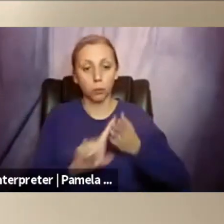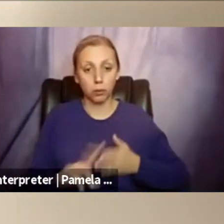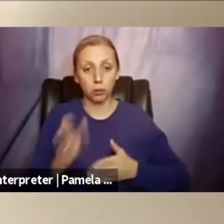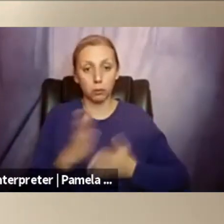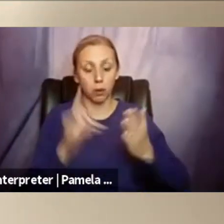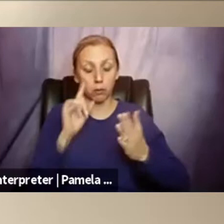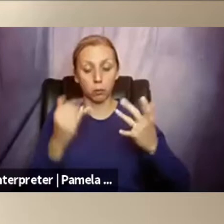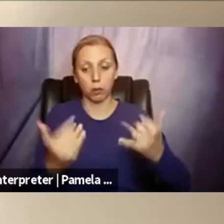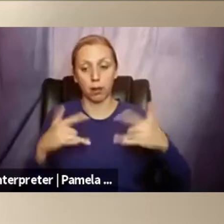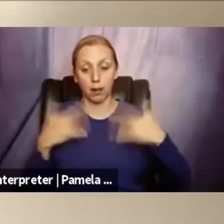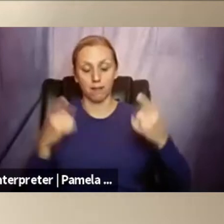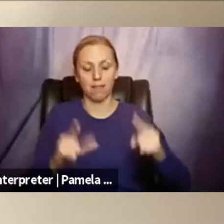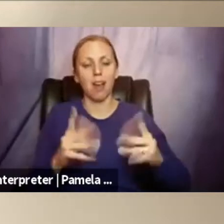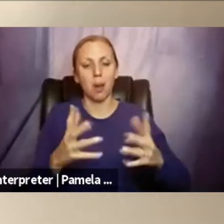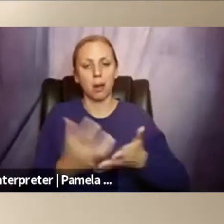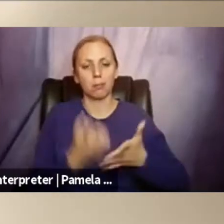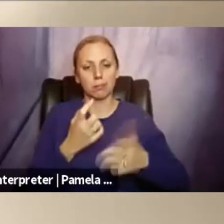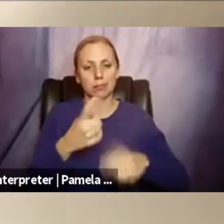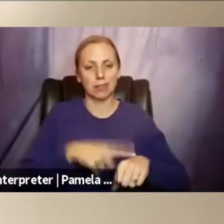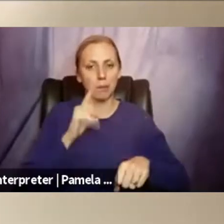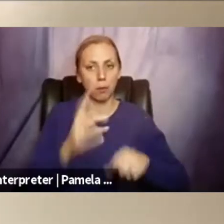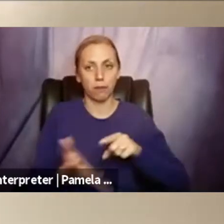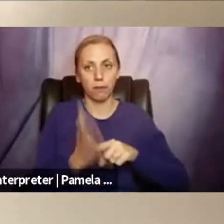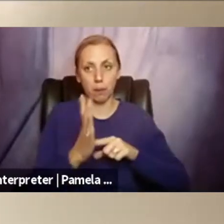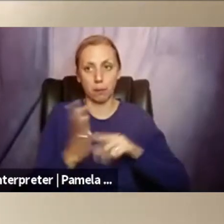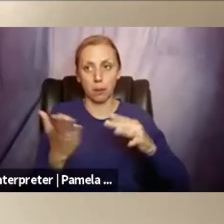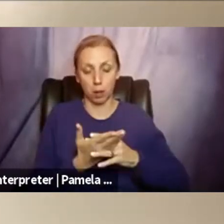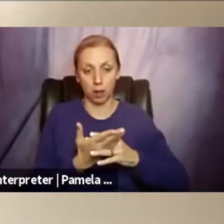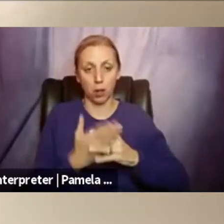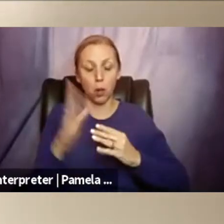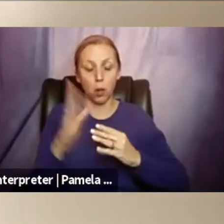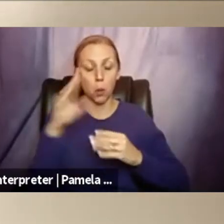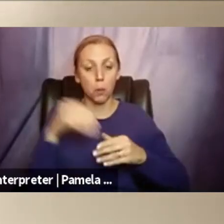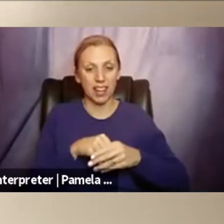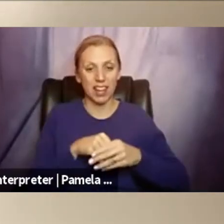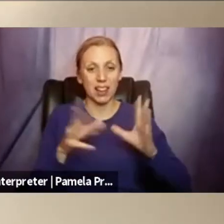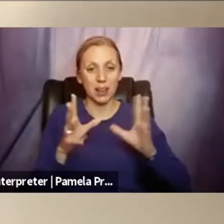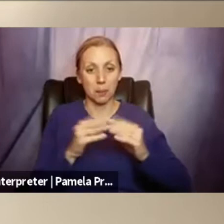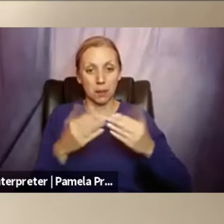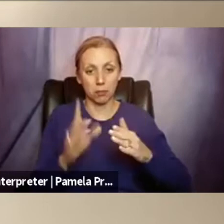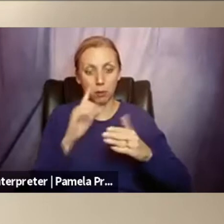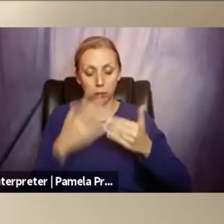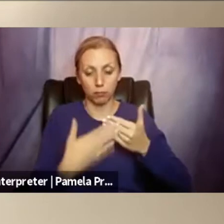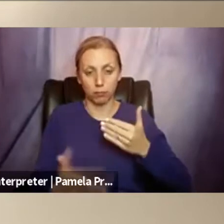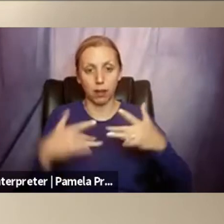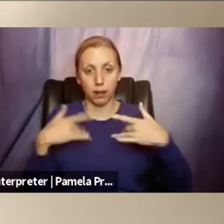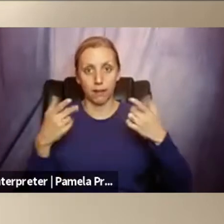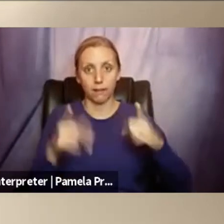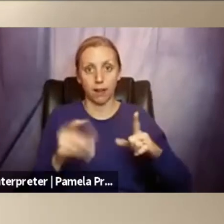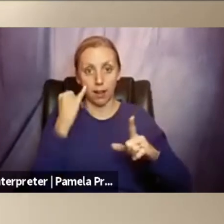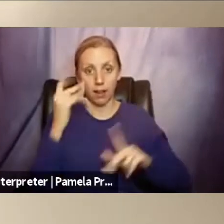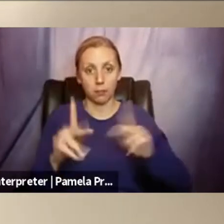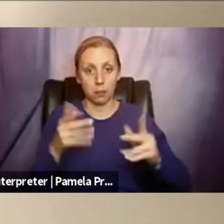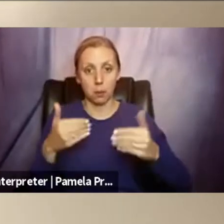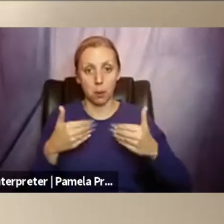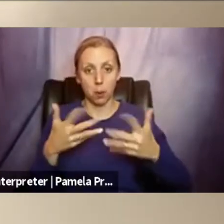we want to have time for a quick 5-minute break. We'll be in the main meeting room for the rest of this event. So if folks want to take a bio break